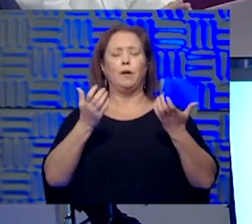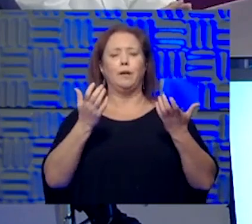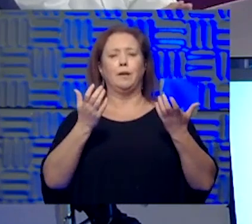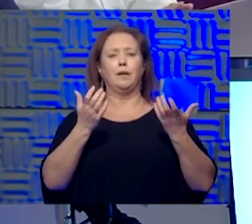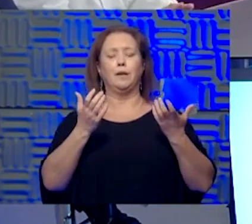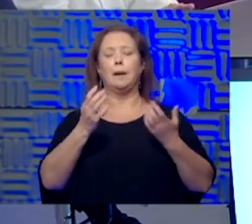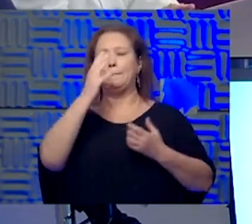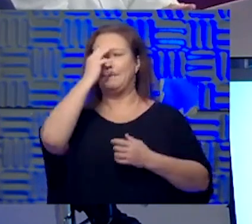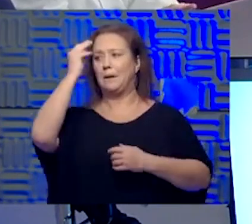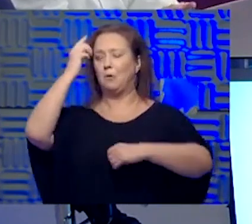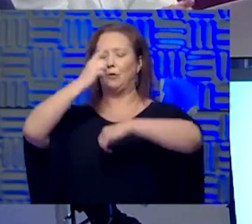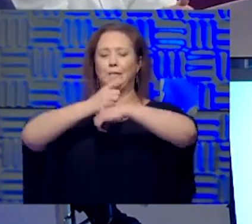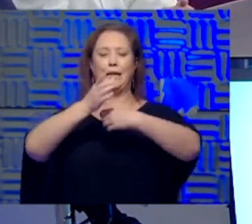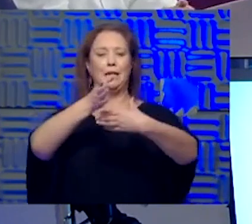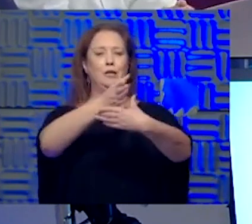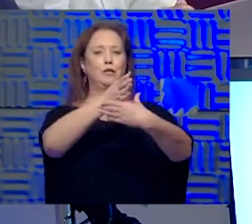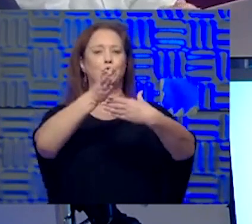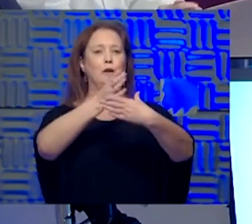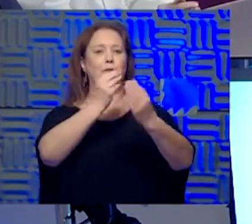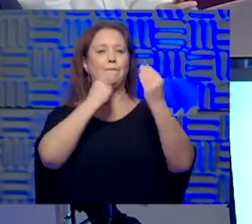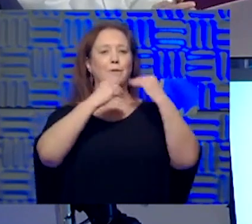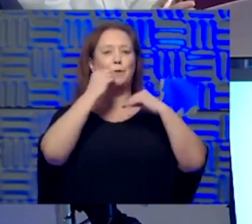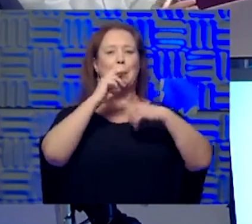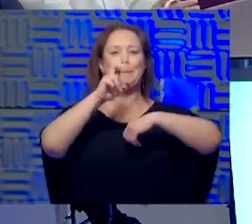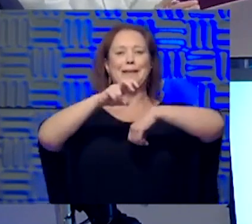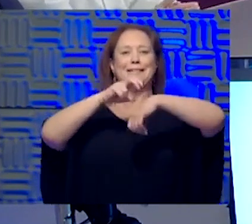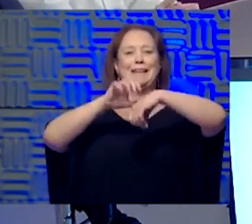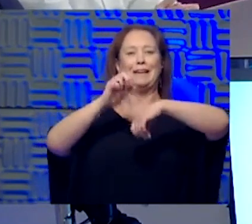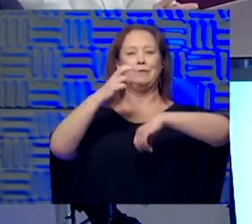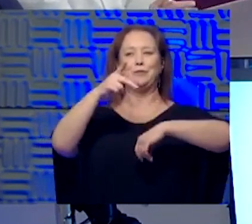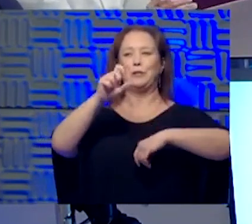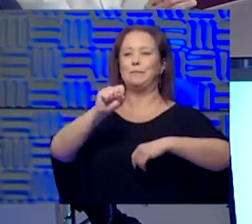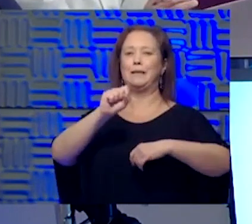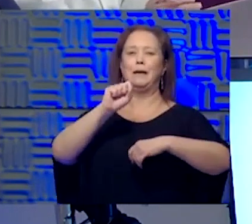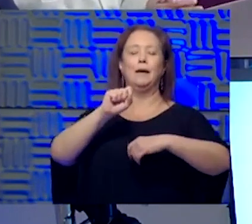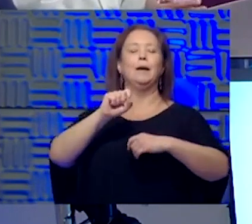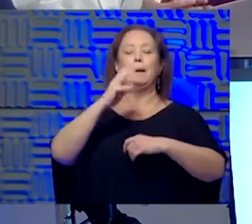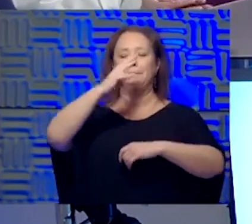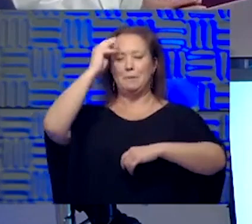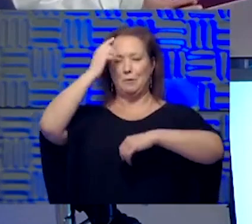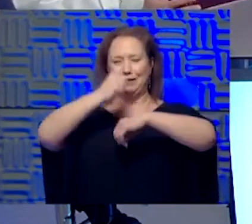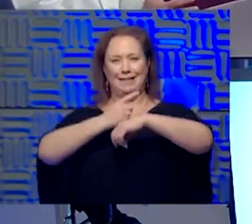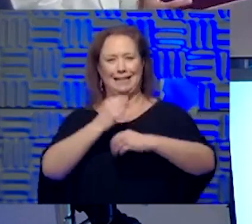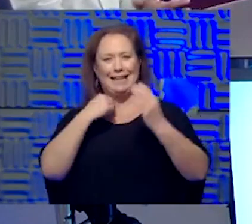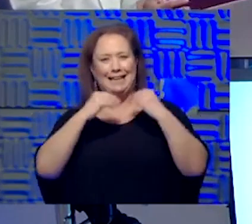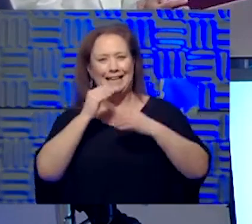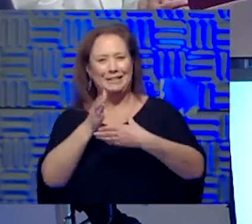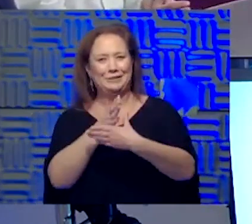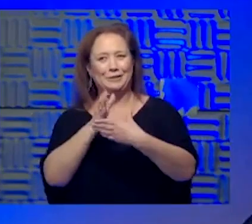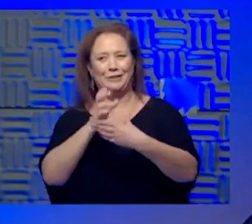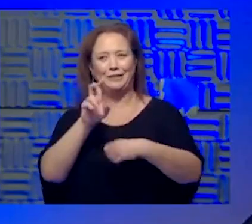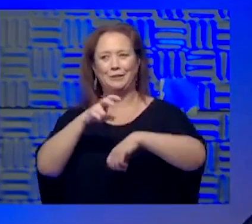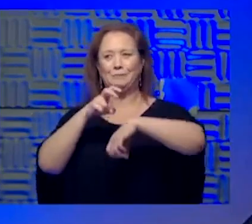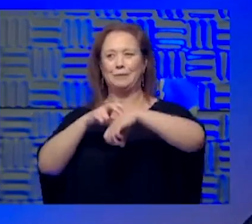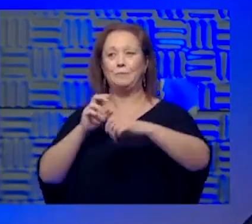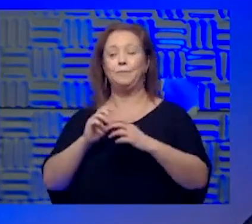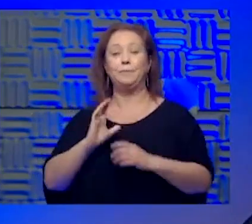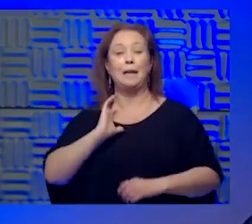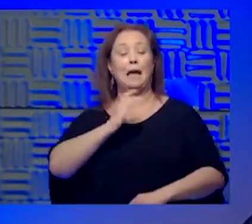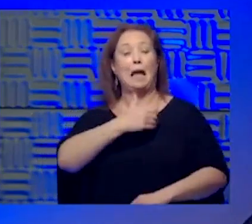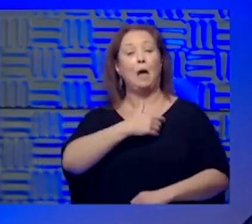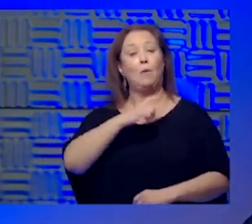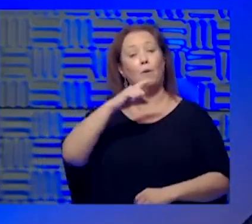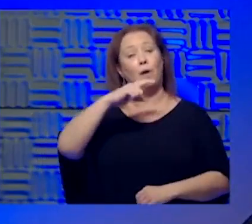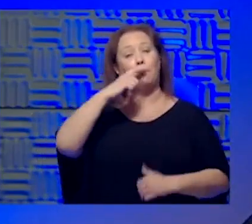Yeah, Memorial Day sharing of the potato inhaling chips. Yeah. Memorial Day sharing of the chips. What do you think, Dana? Our public